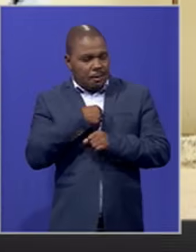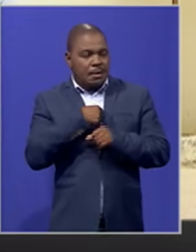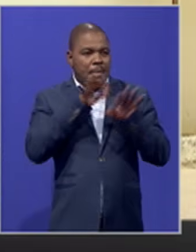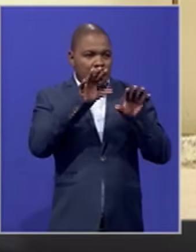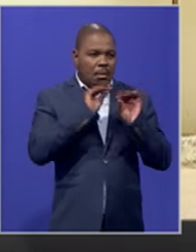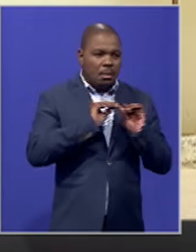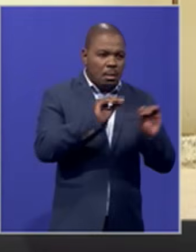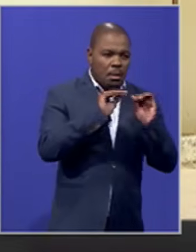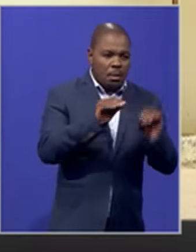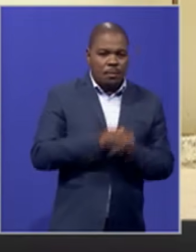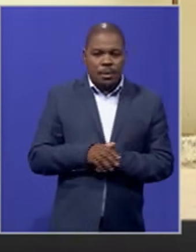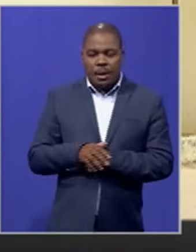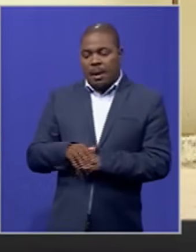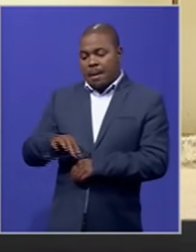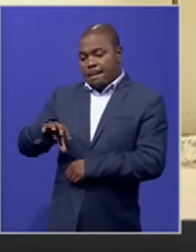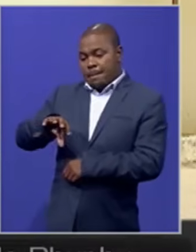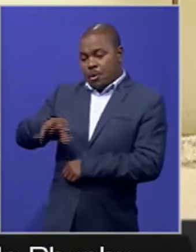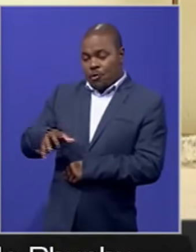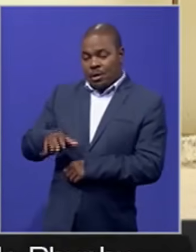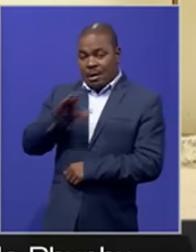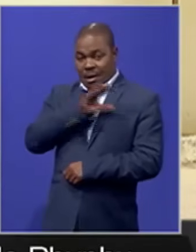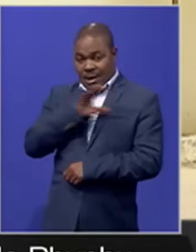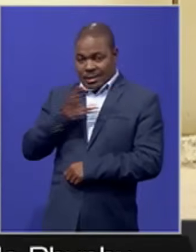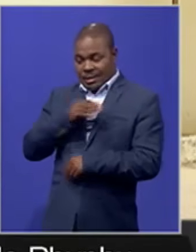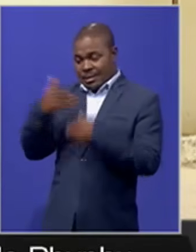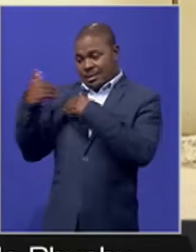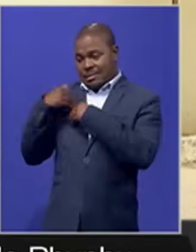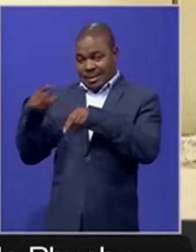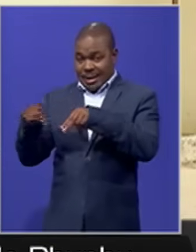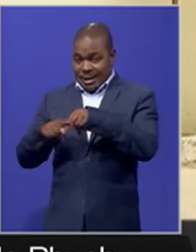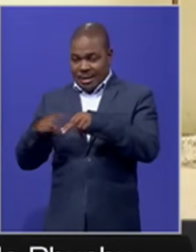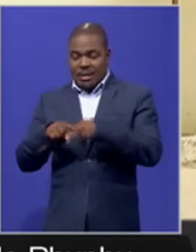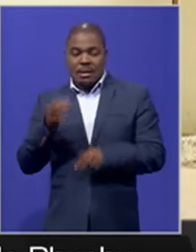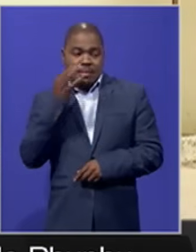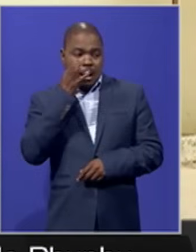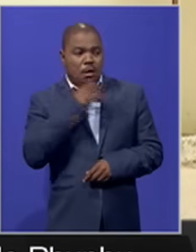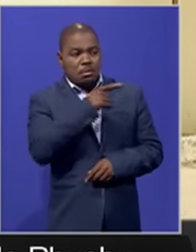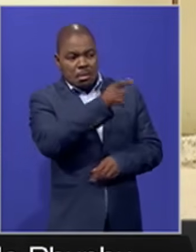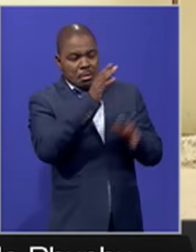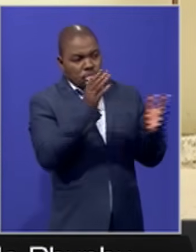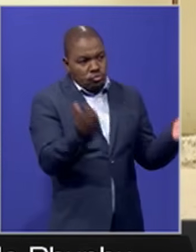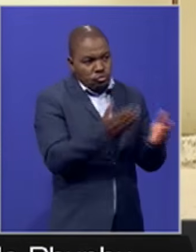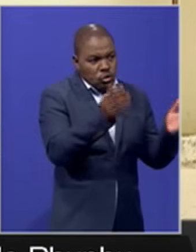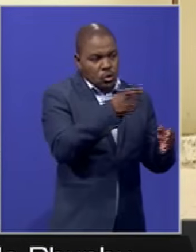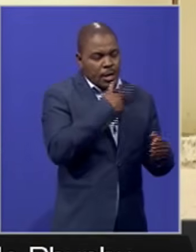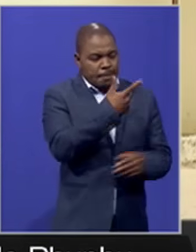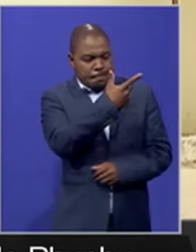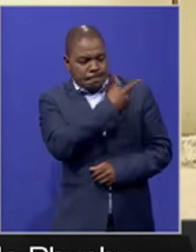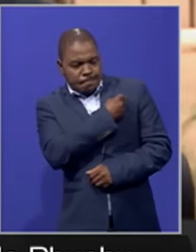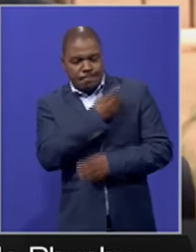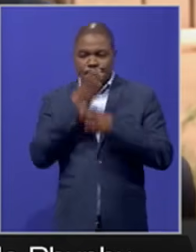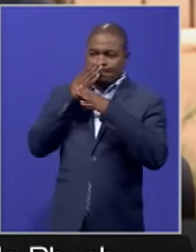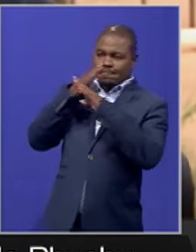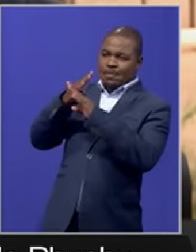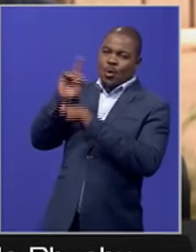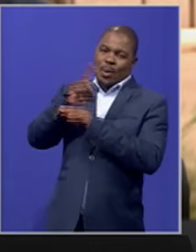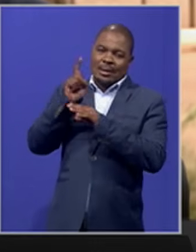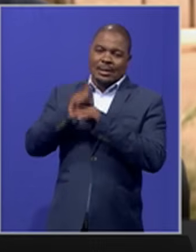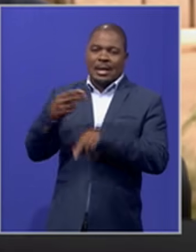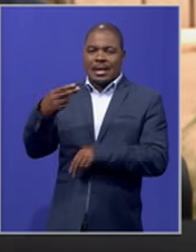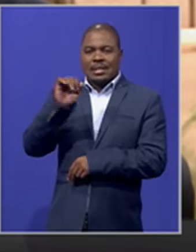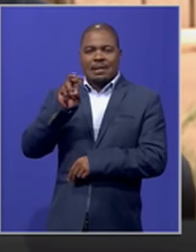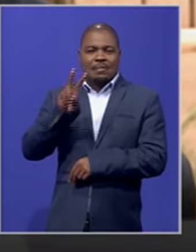Ba Provincial Council on AIDS ba solofetsa gore ba tla rotloetsa baagi go entelwa go thibela HIV. Ba